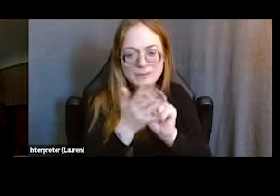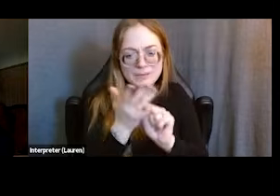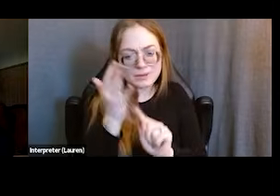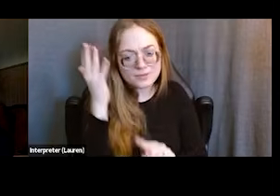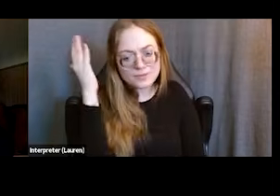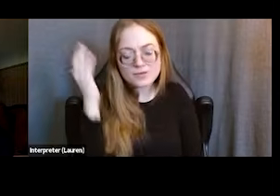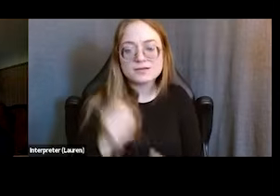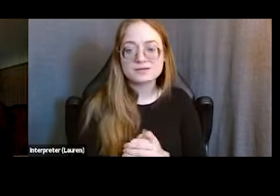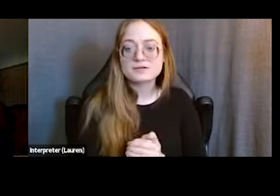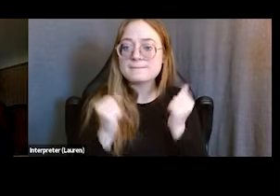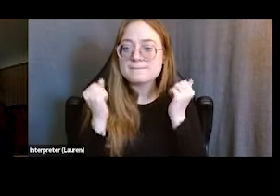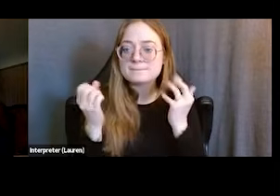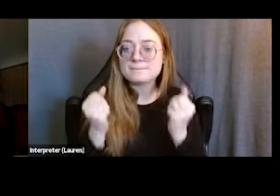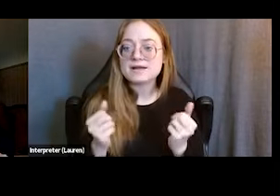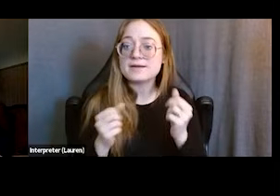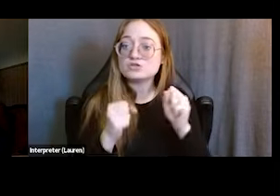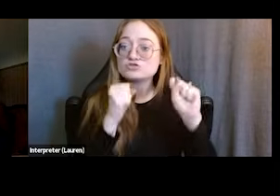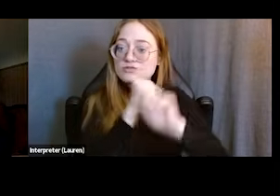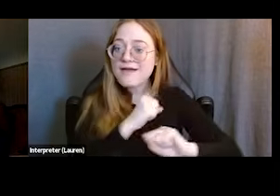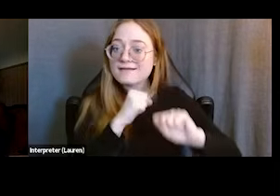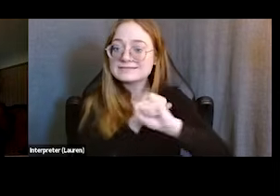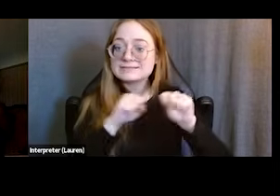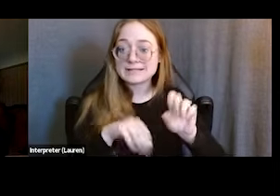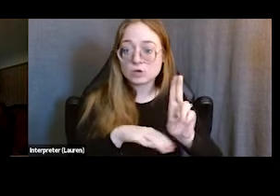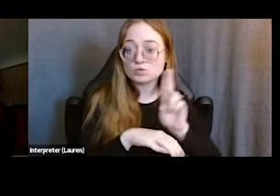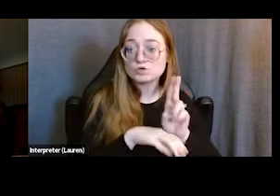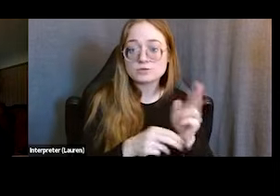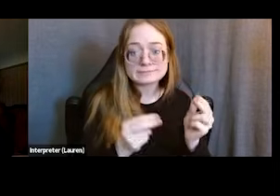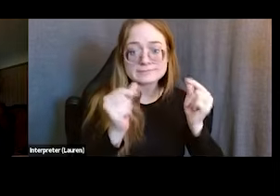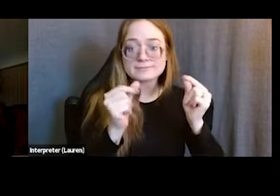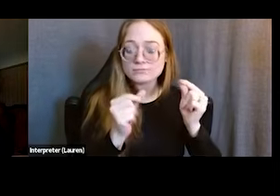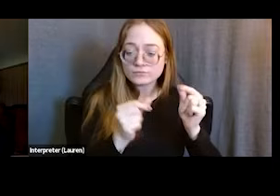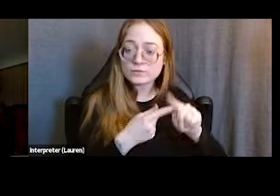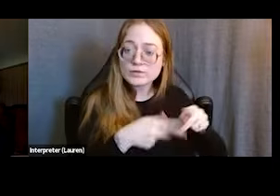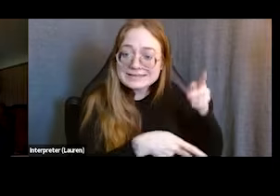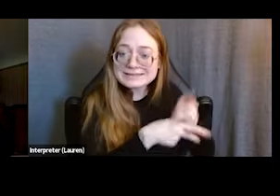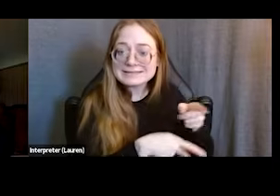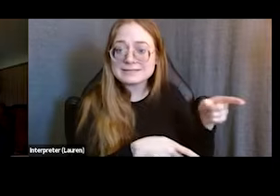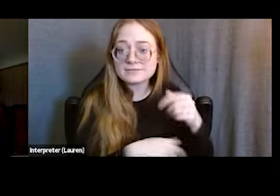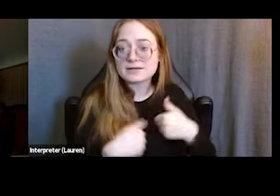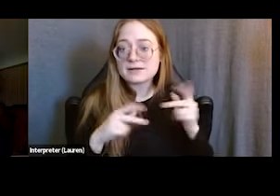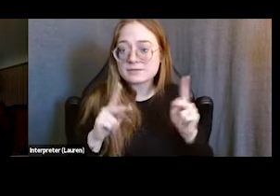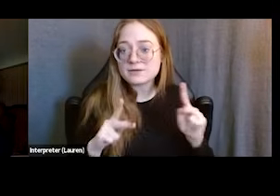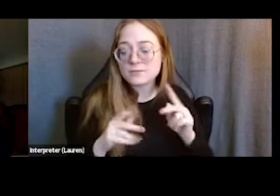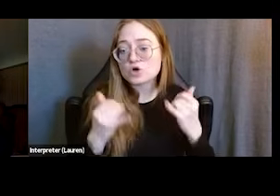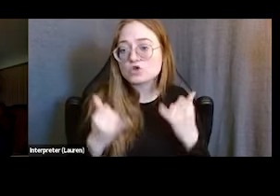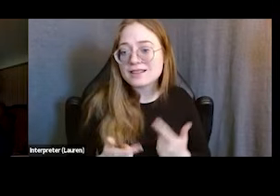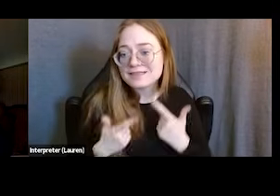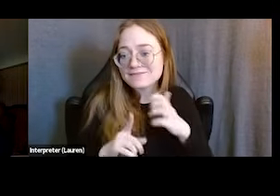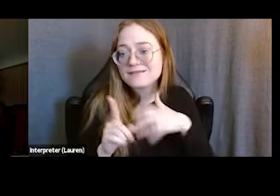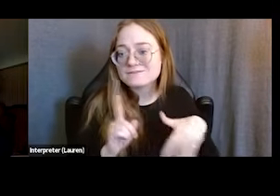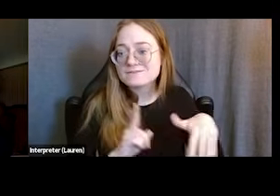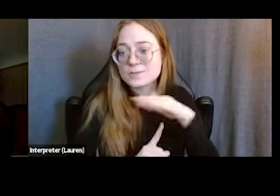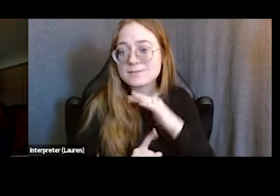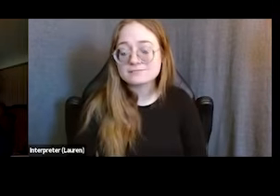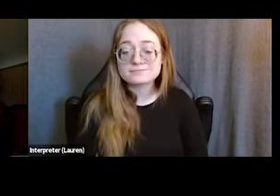of strategies that can be used in the upfront in order to keep young people in our current living environment, and that all